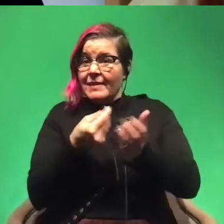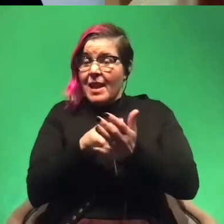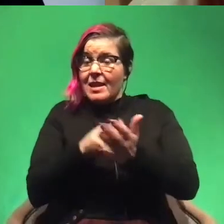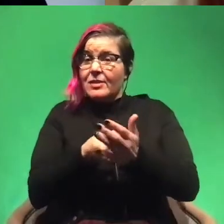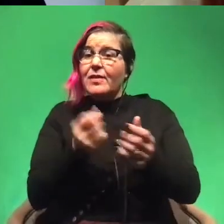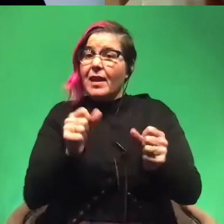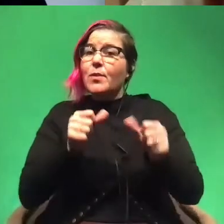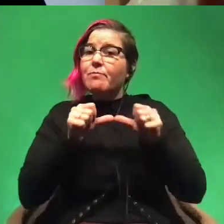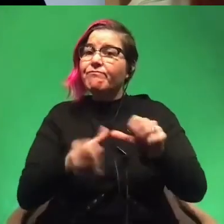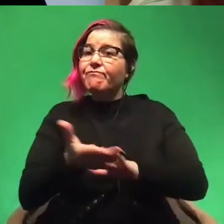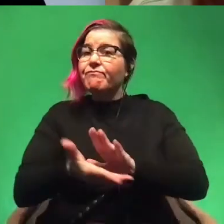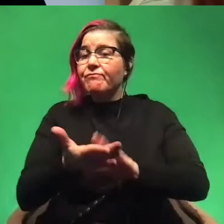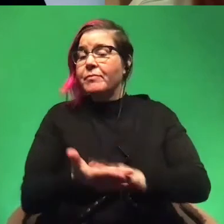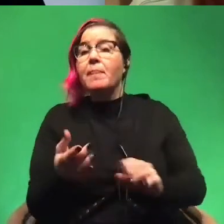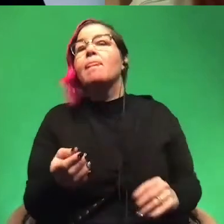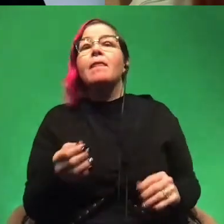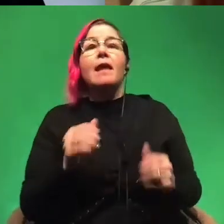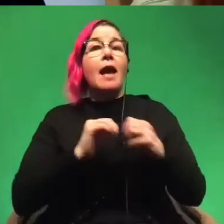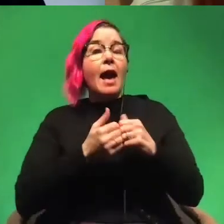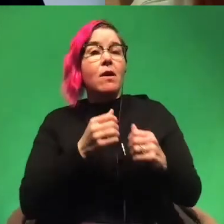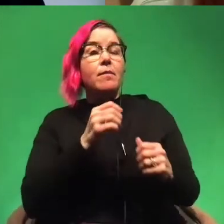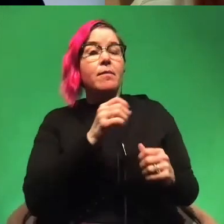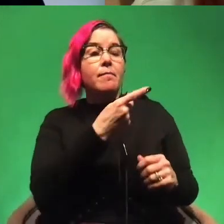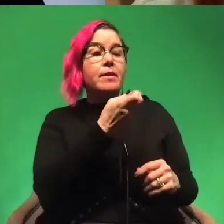that we can function. So you can support us at